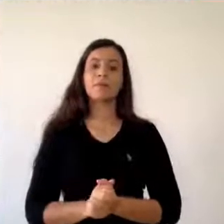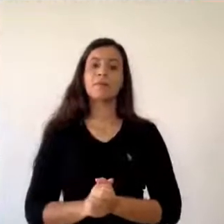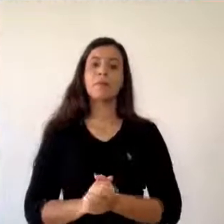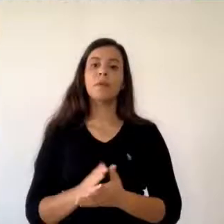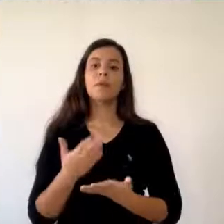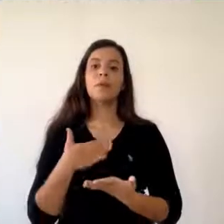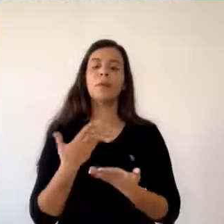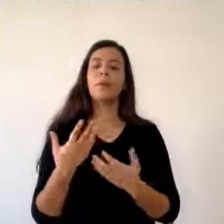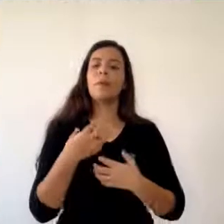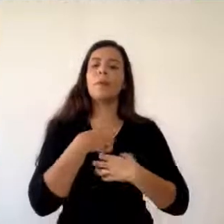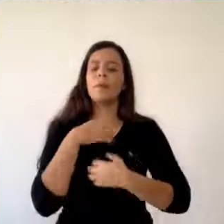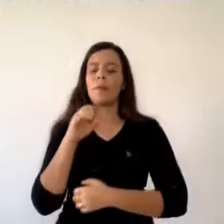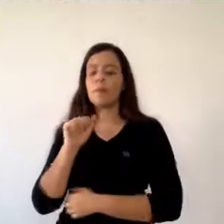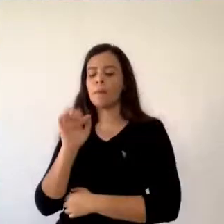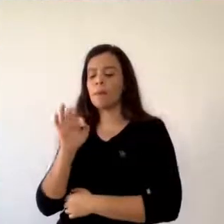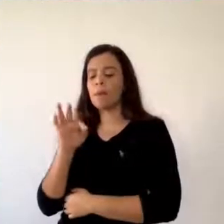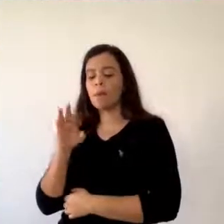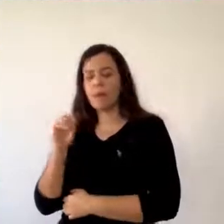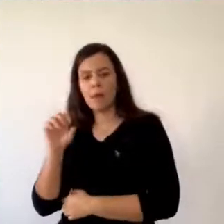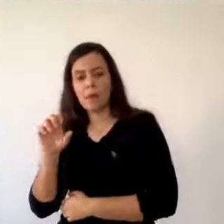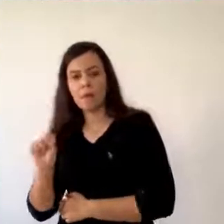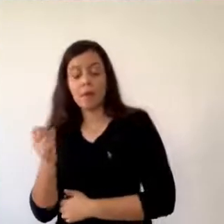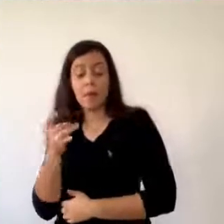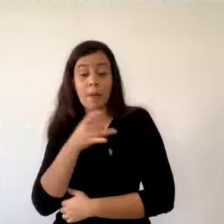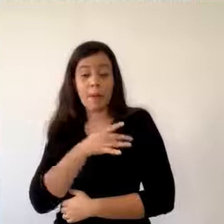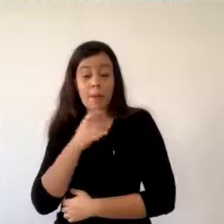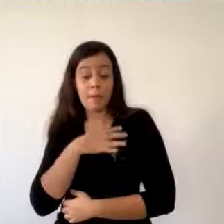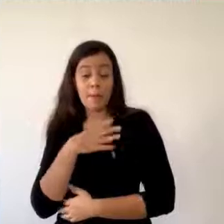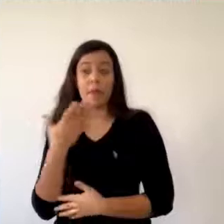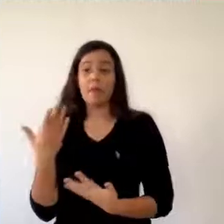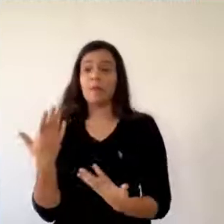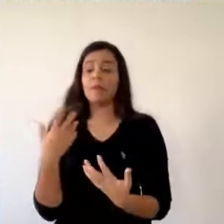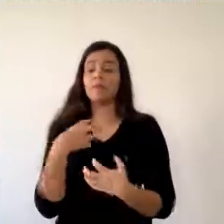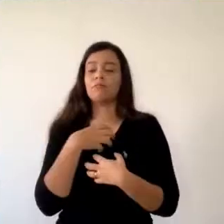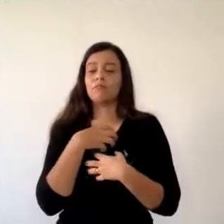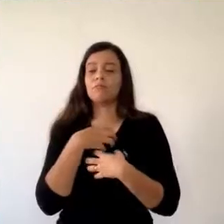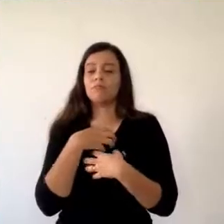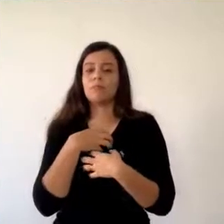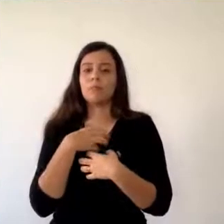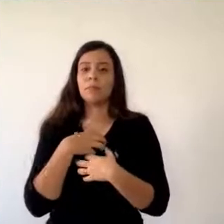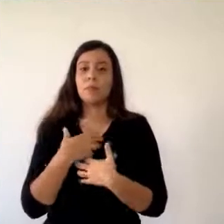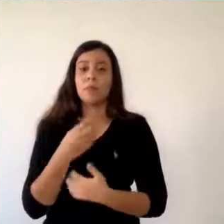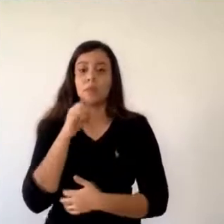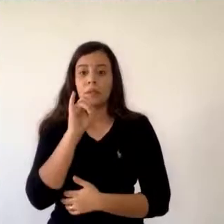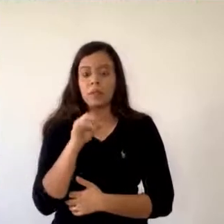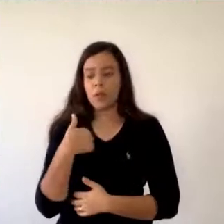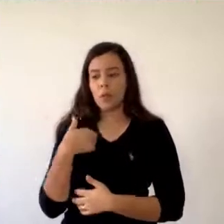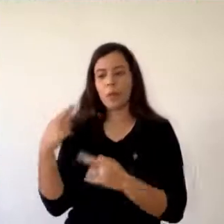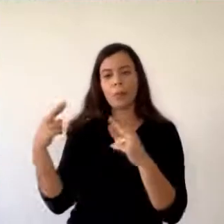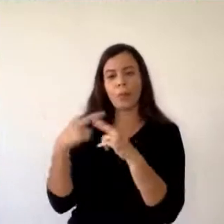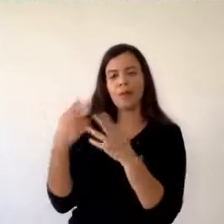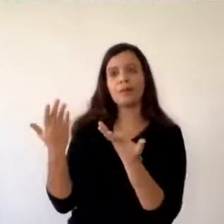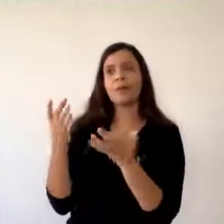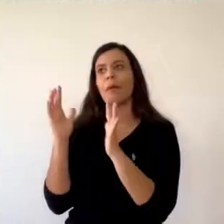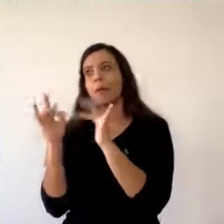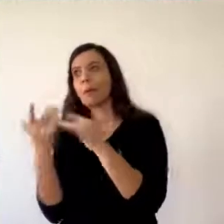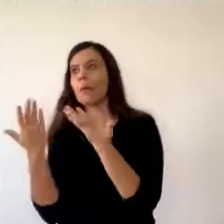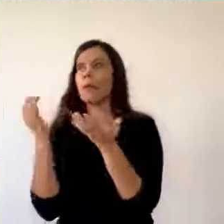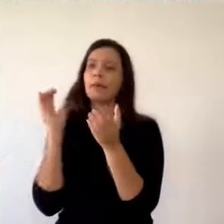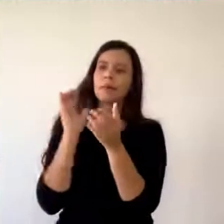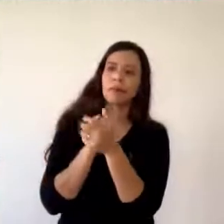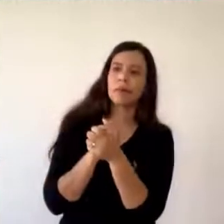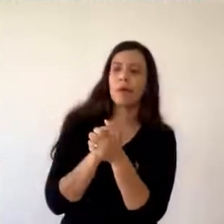own affections and fears and issues. And if I am in a relationship